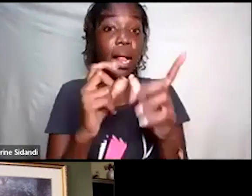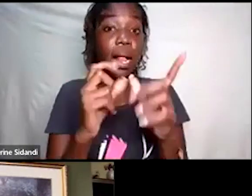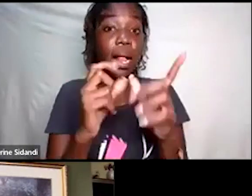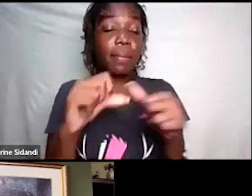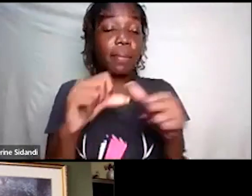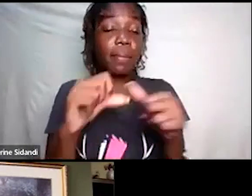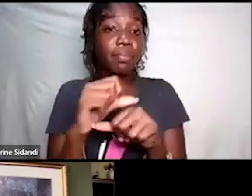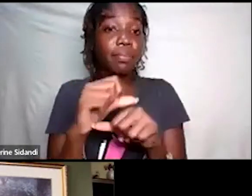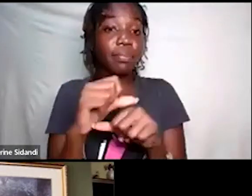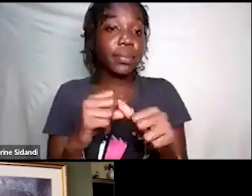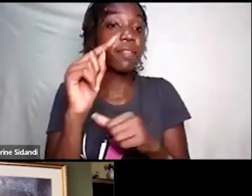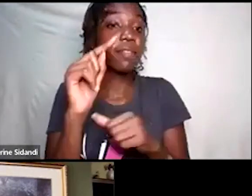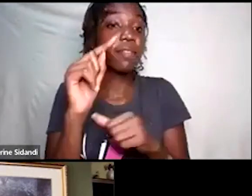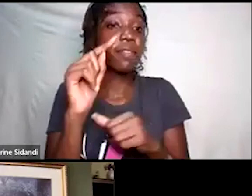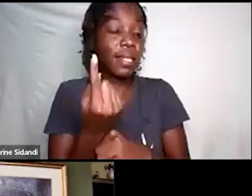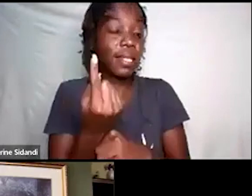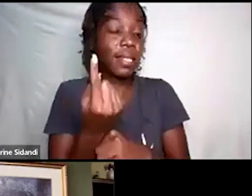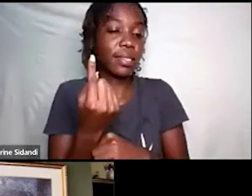motive.